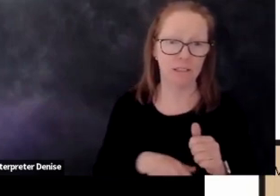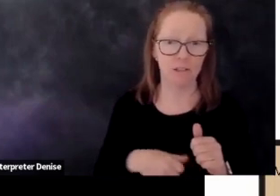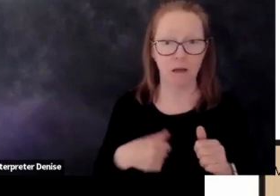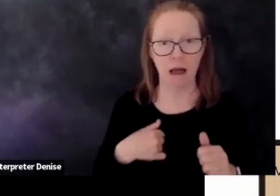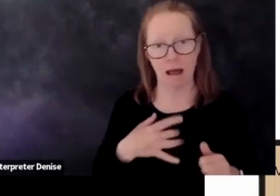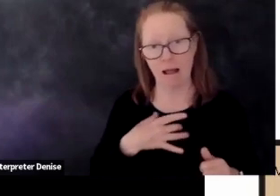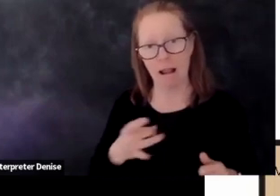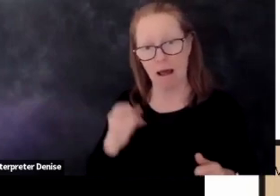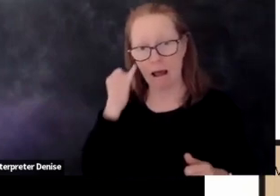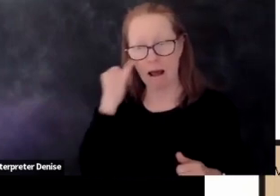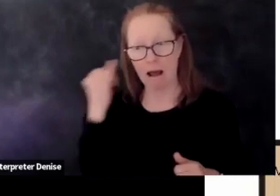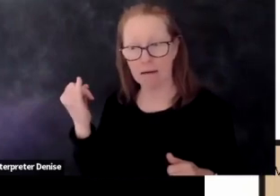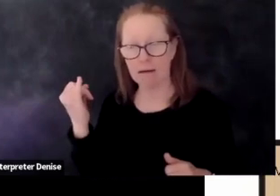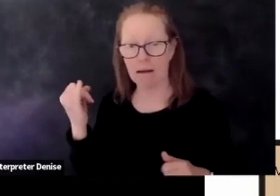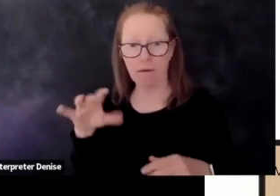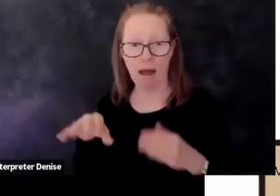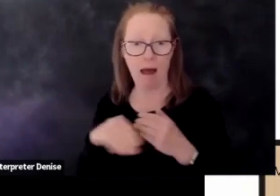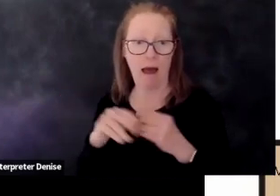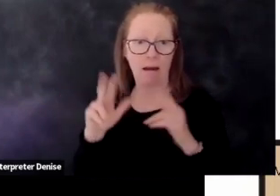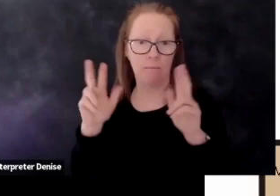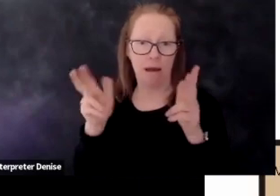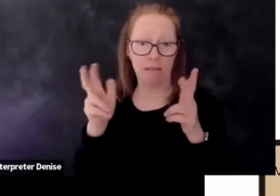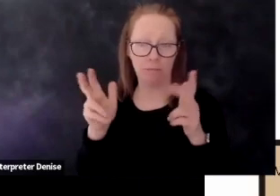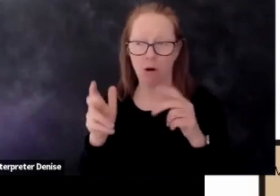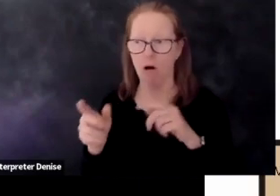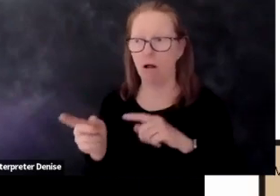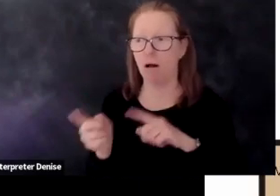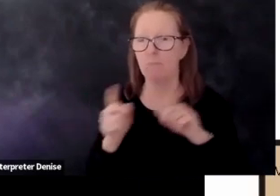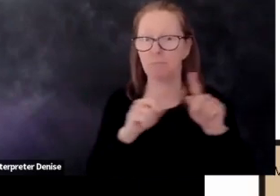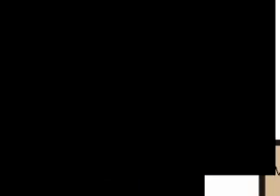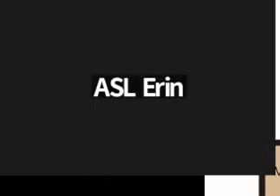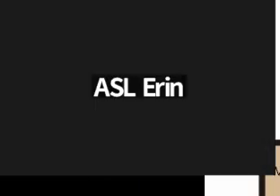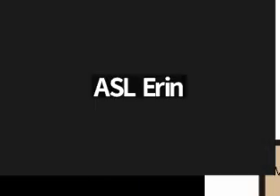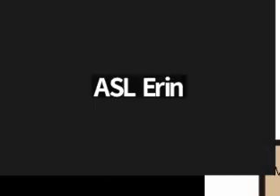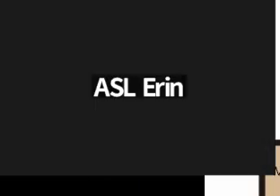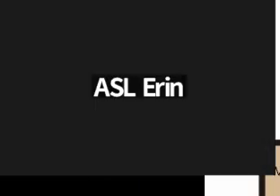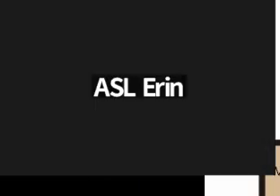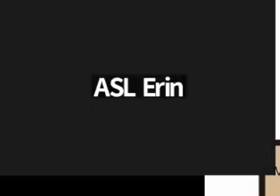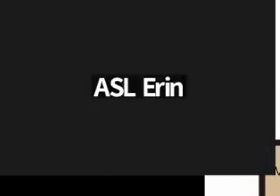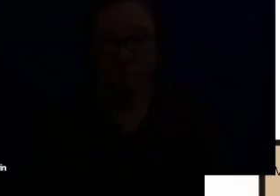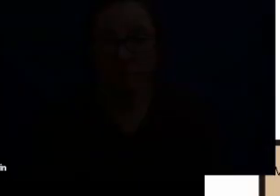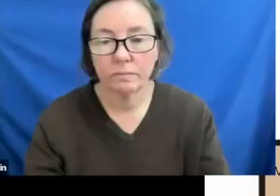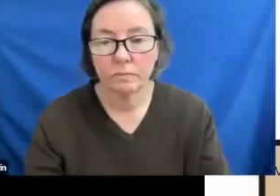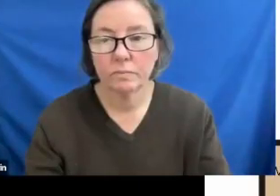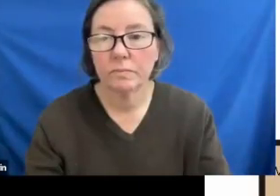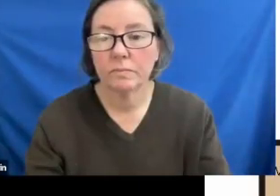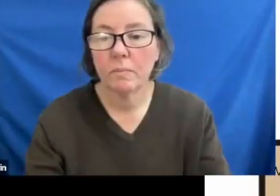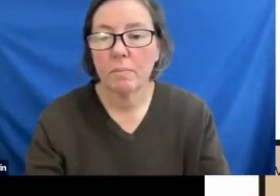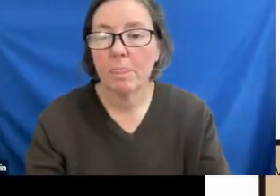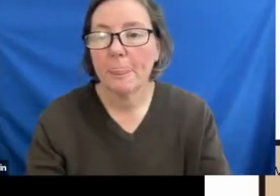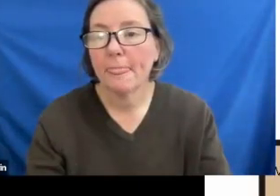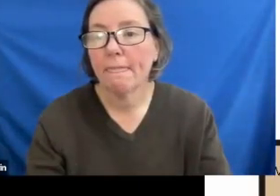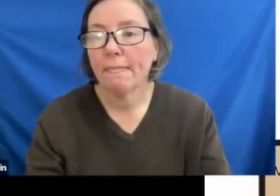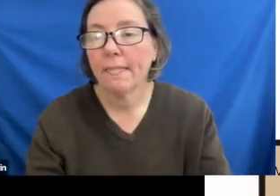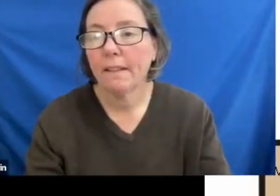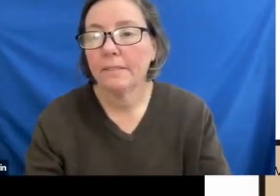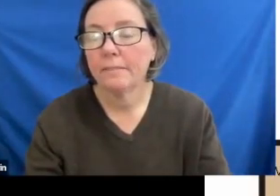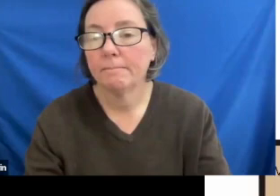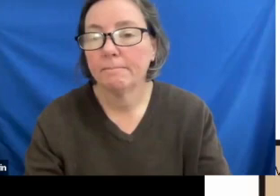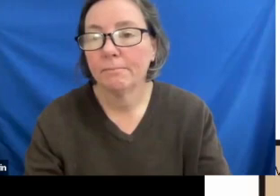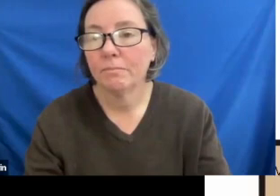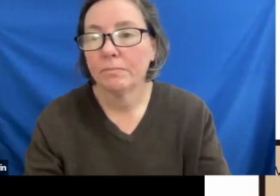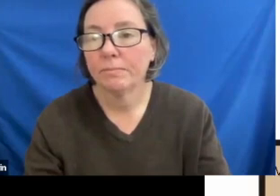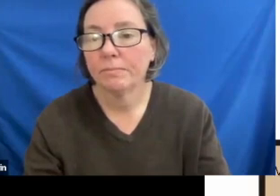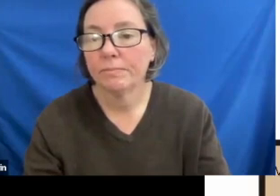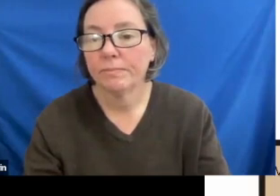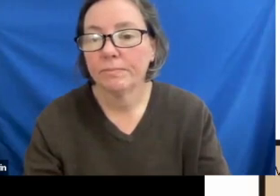court, and I will defer to our tennis partners on how they want to see the tennis court striped. But the material will